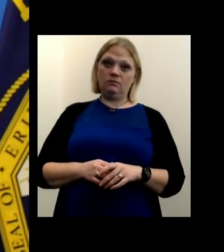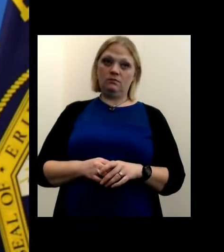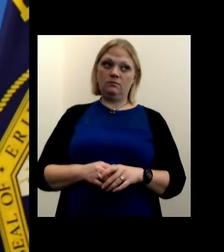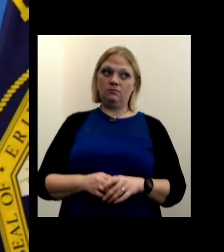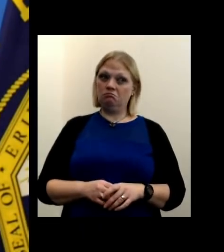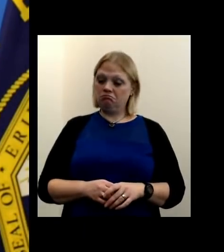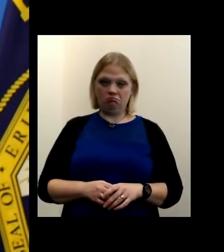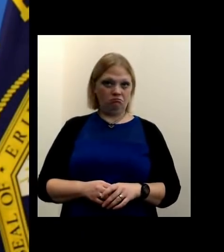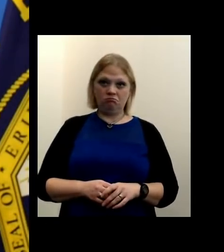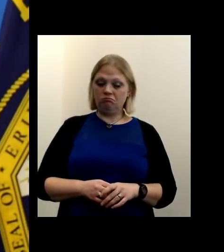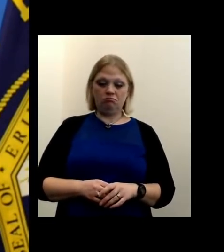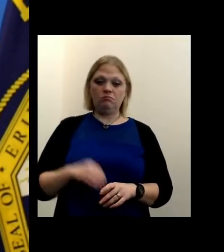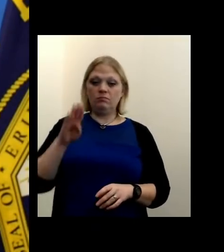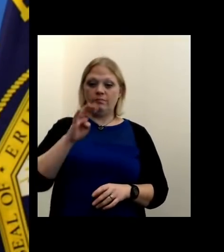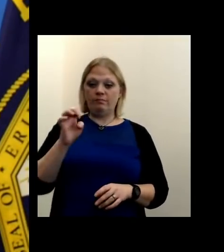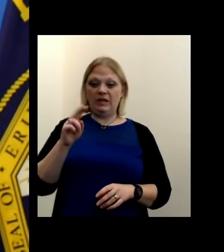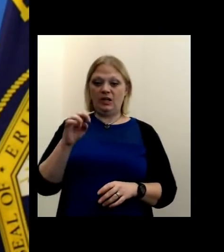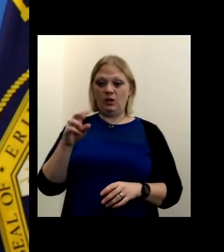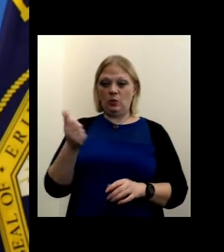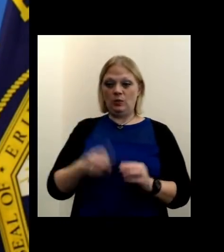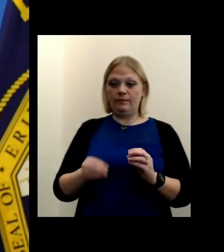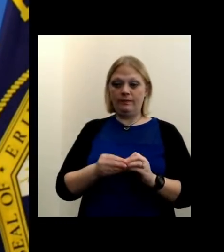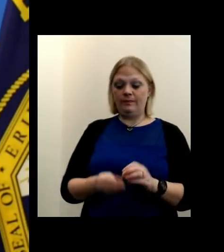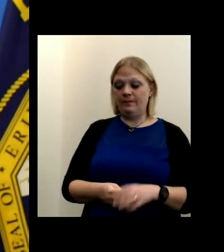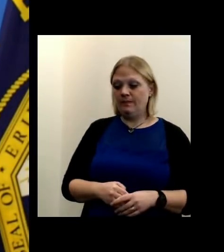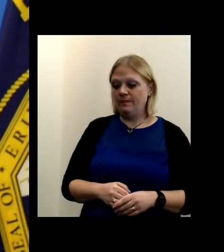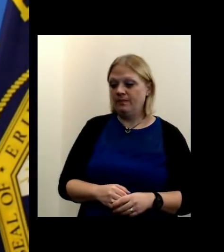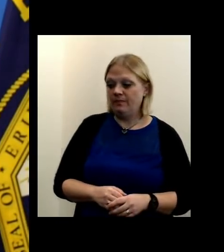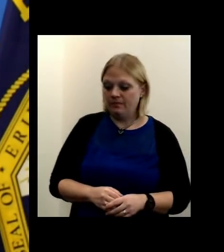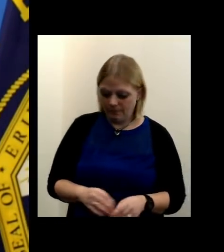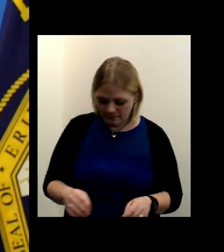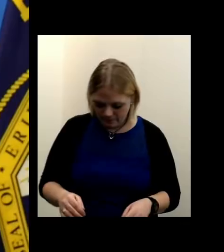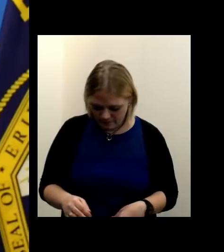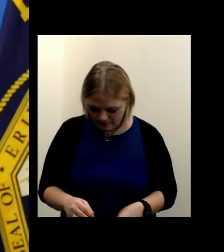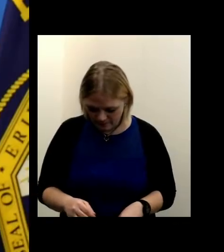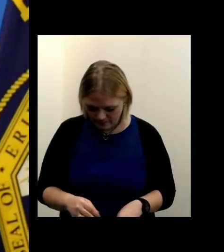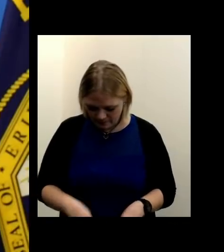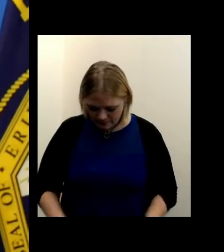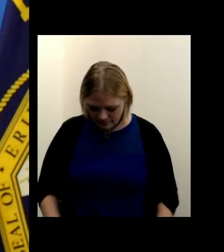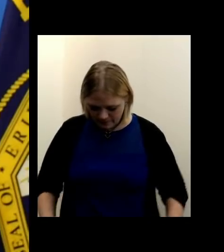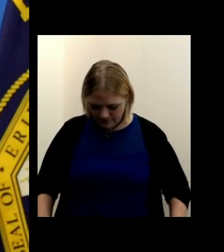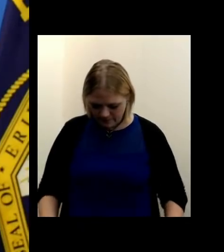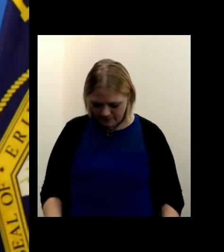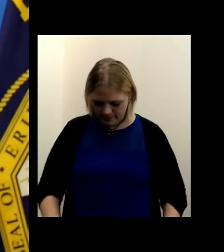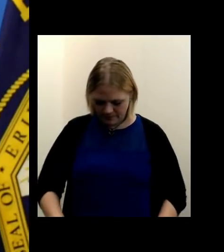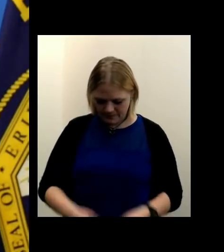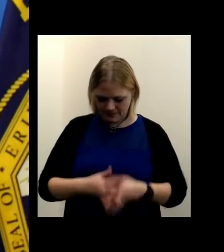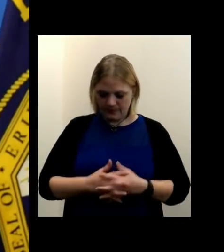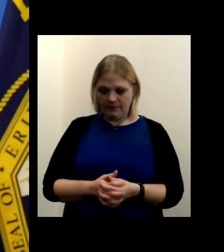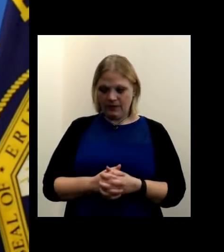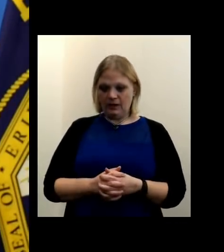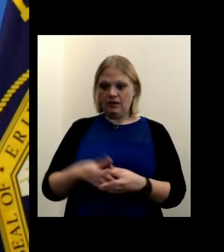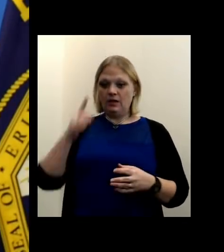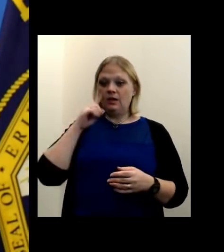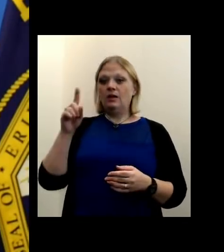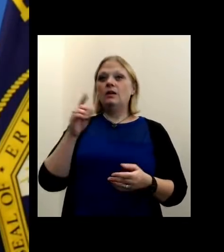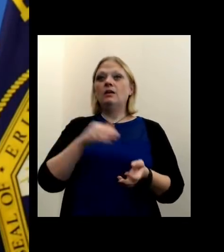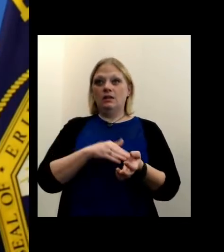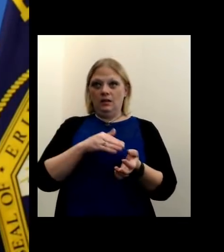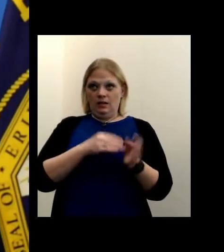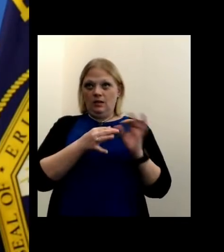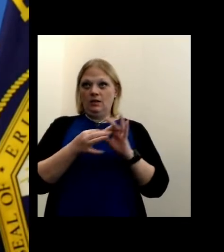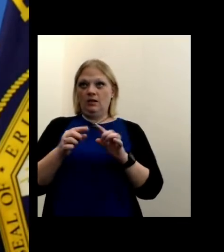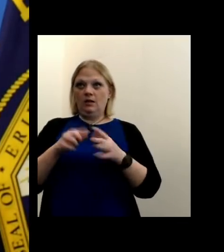Hearing none. Ethan Powers, B News, do you have any more questions? Thanks, Mark. I do have one more question. This one for Dr. Burstein in regard